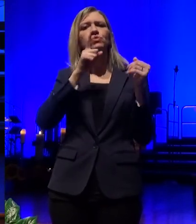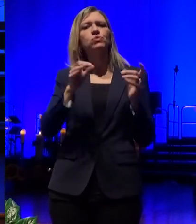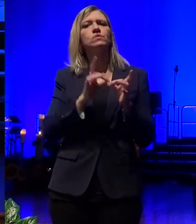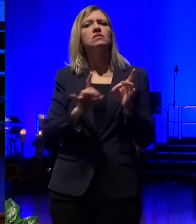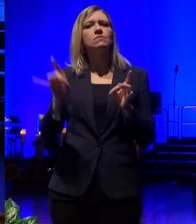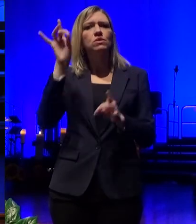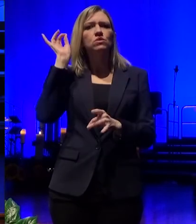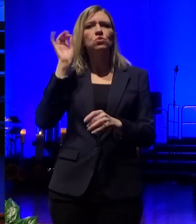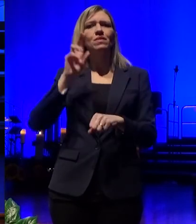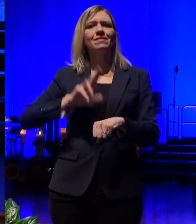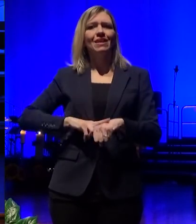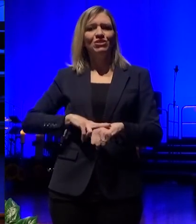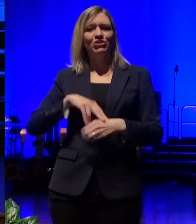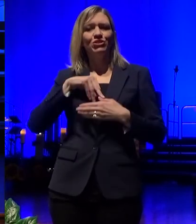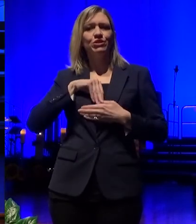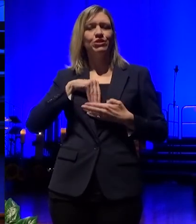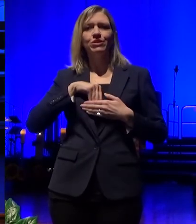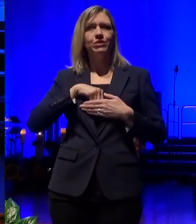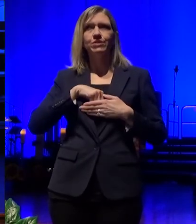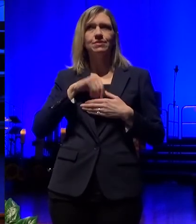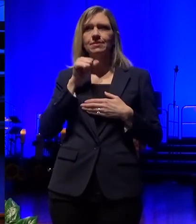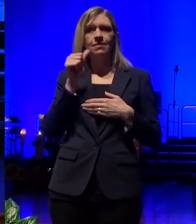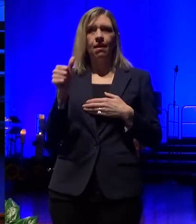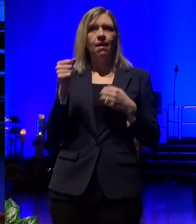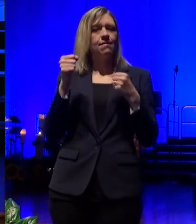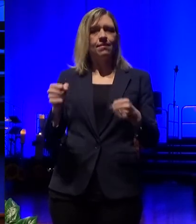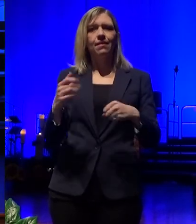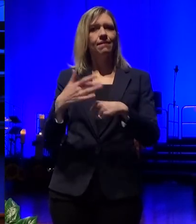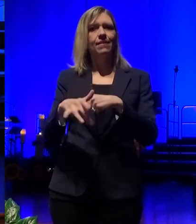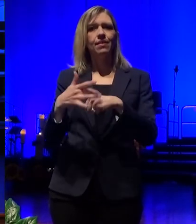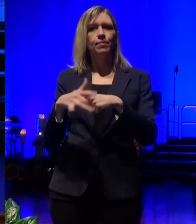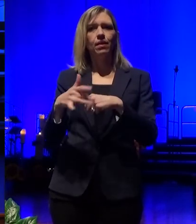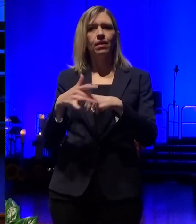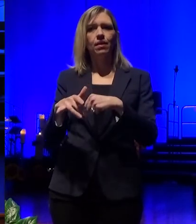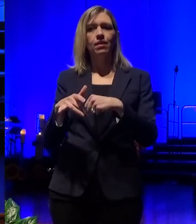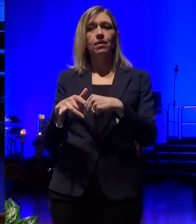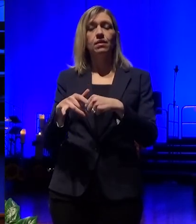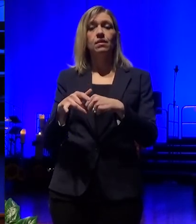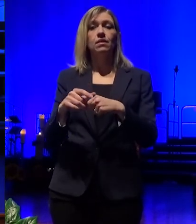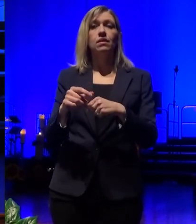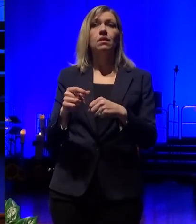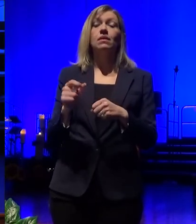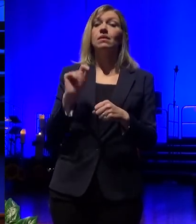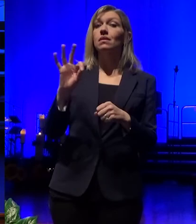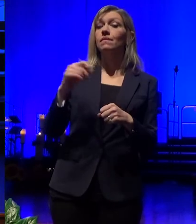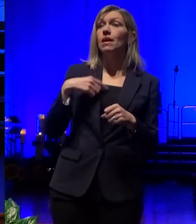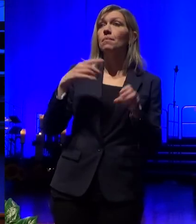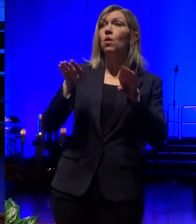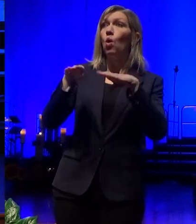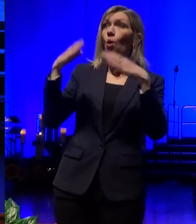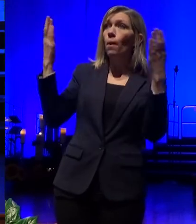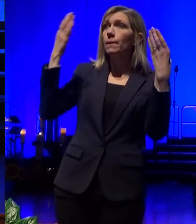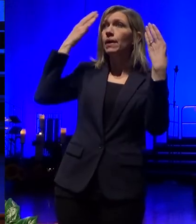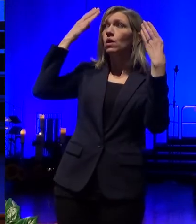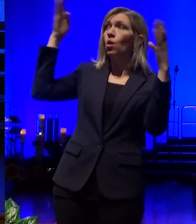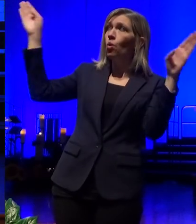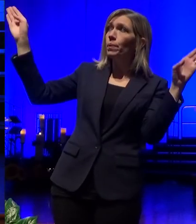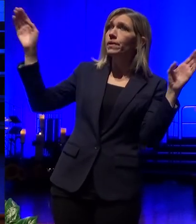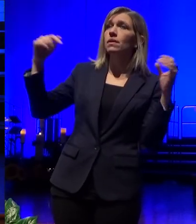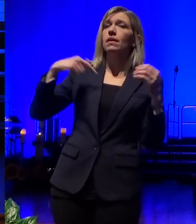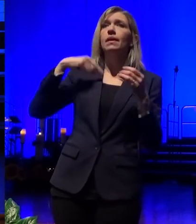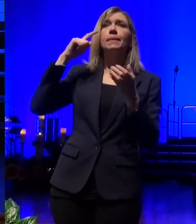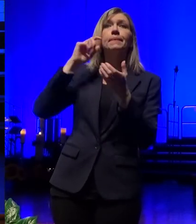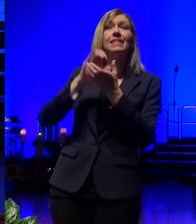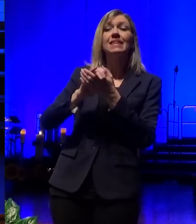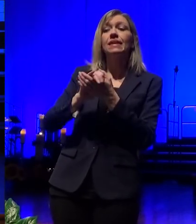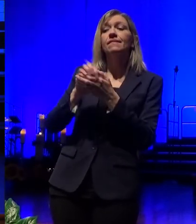spiritual nature not as available. Whereas my openness to say, this is what I believe, this is